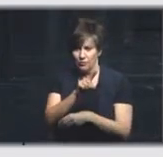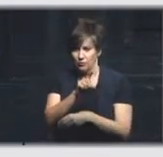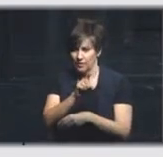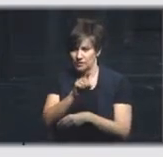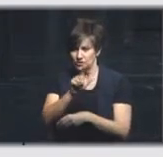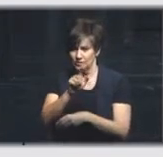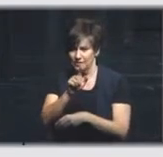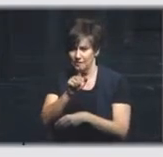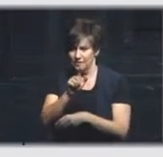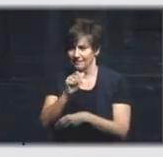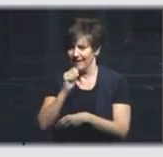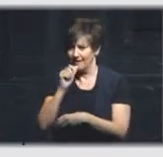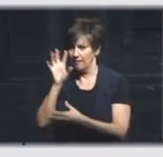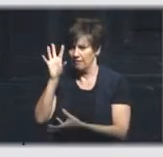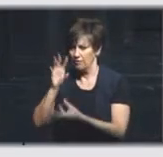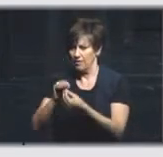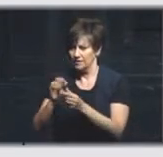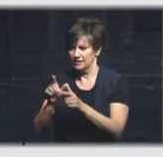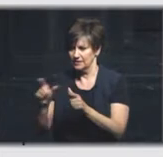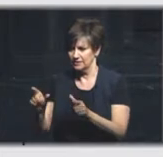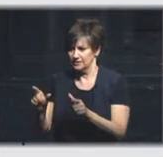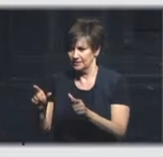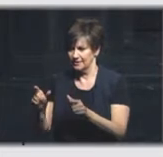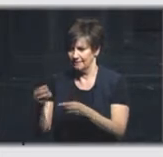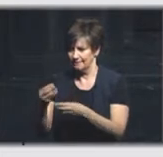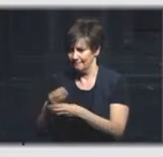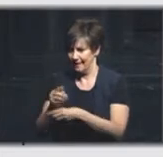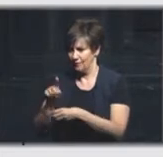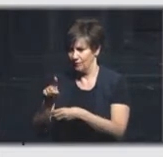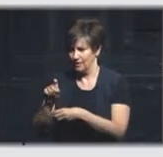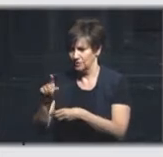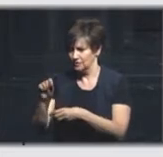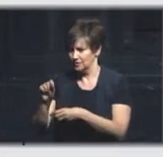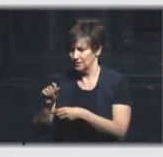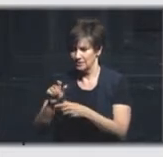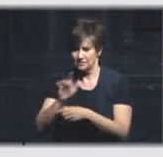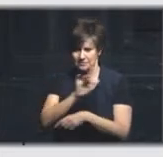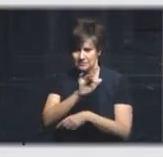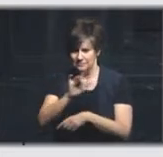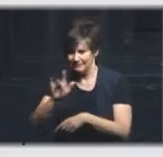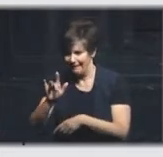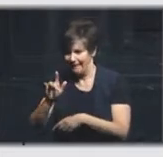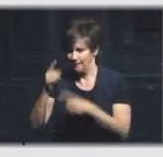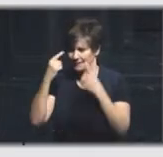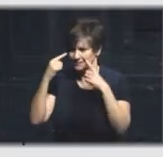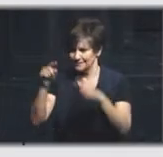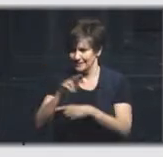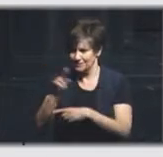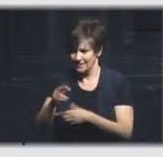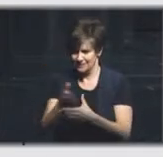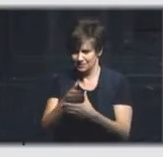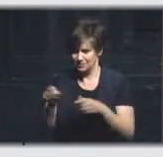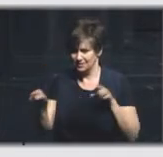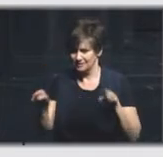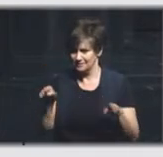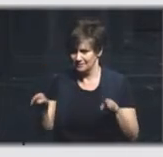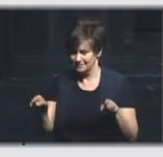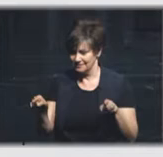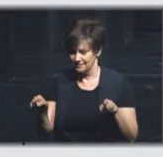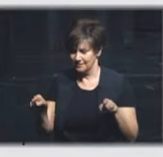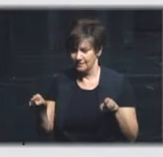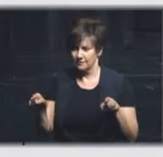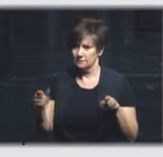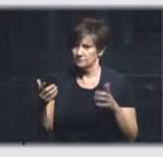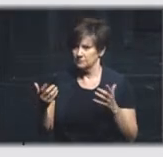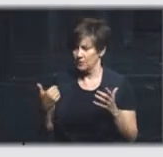instead of quantitative literacy, Math 120. We have a huge gap in the success rates between Math 120 and 121,